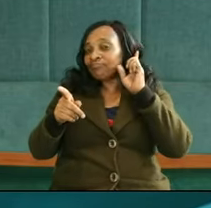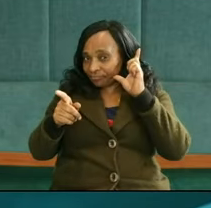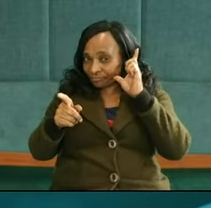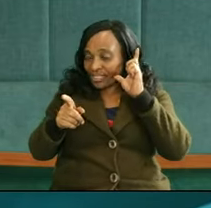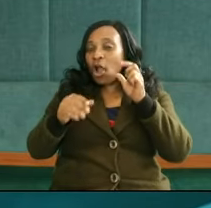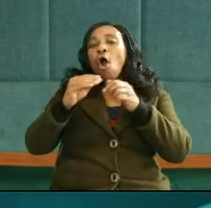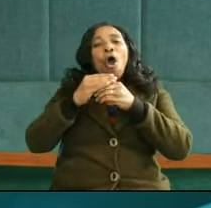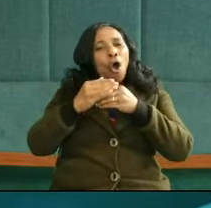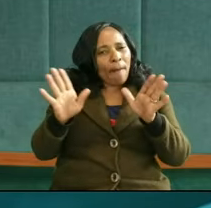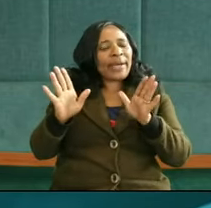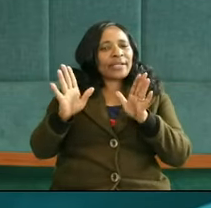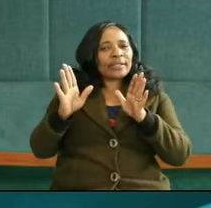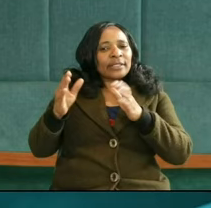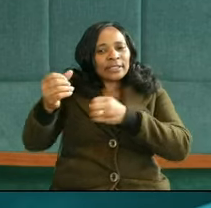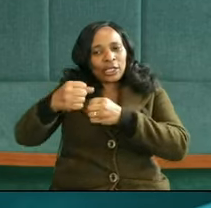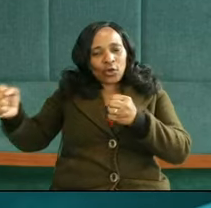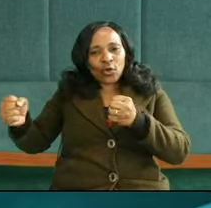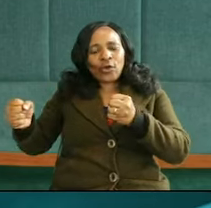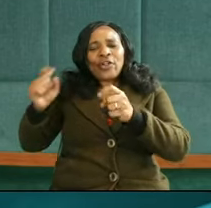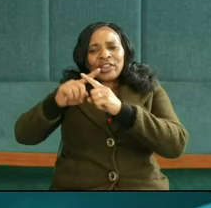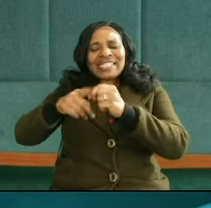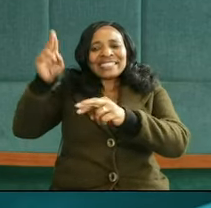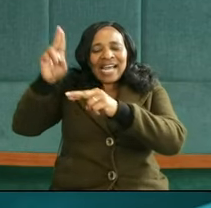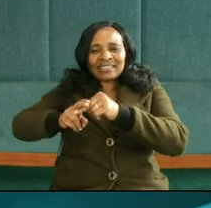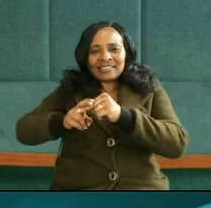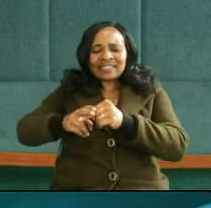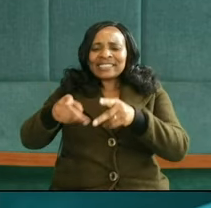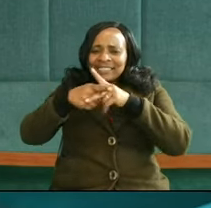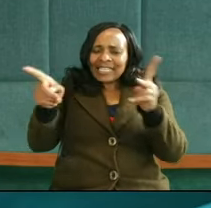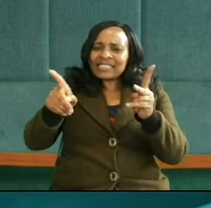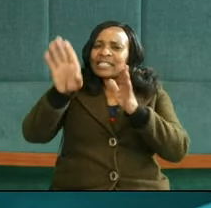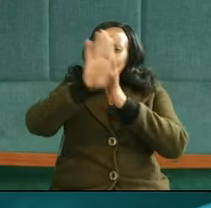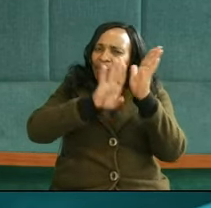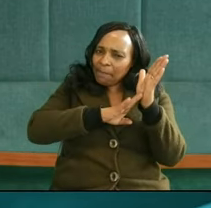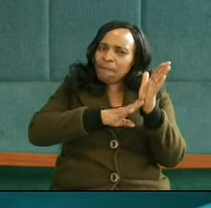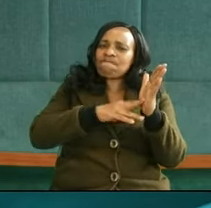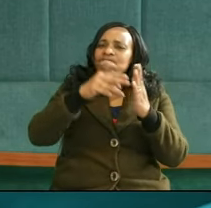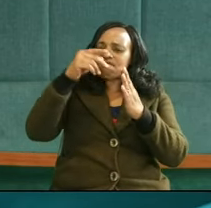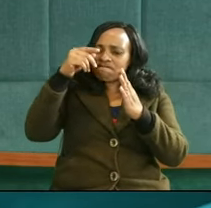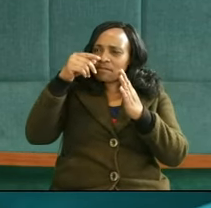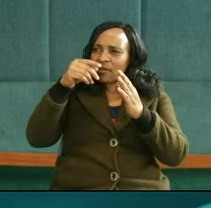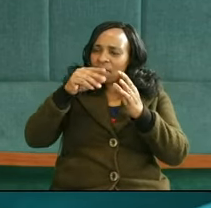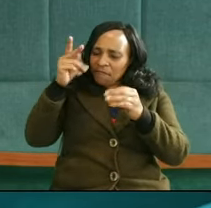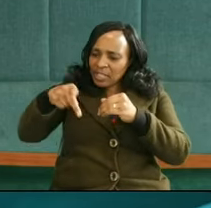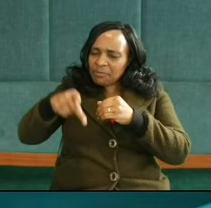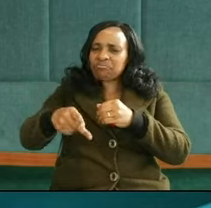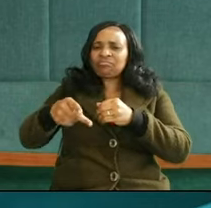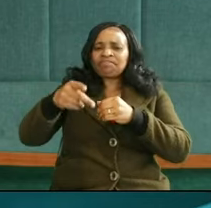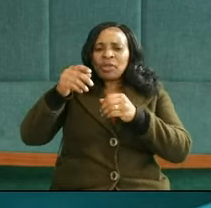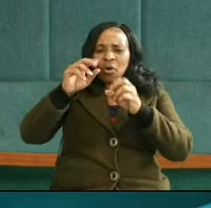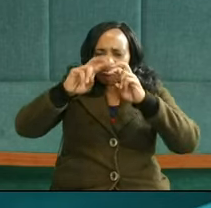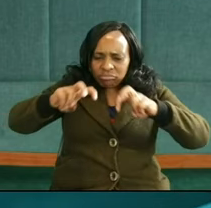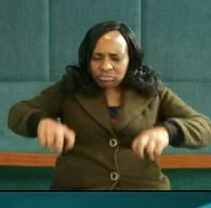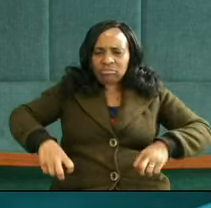Philip, starting from this scripture, giving us an impression that Philip went through several portions